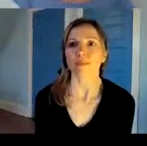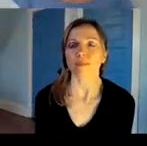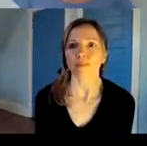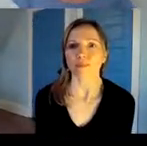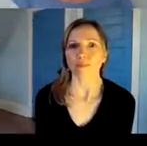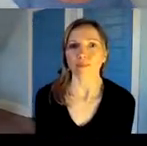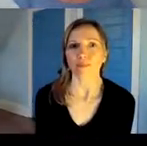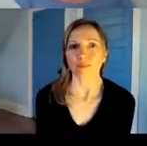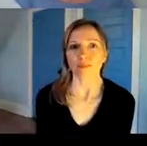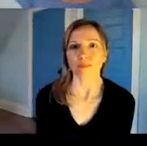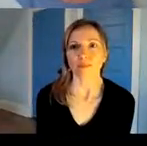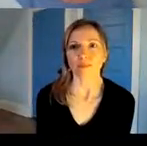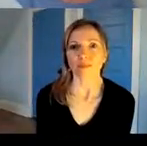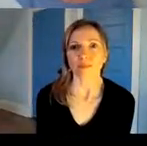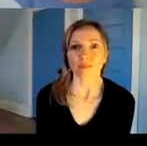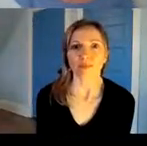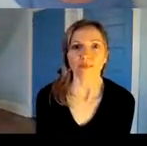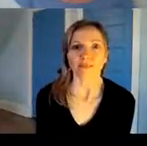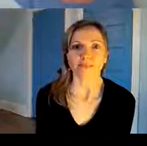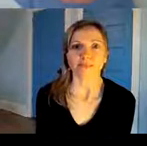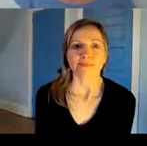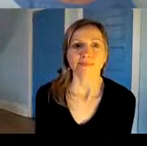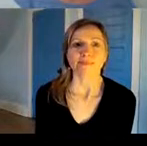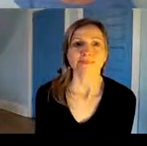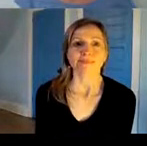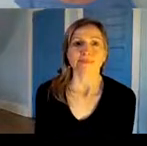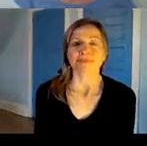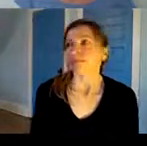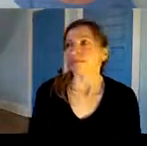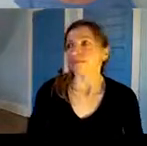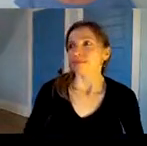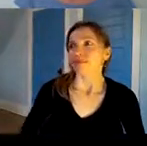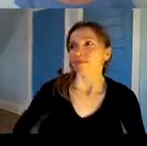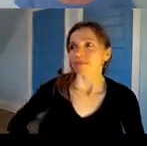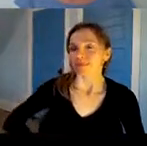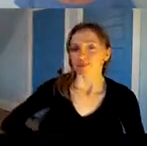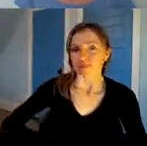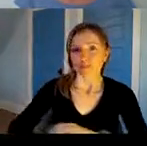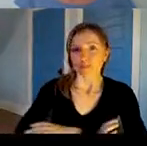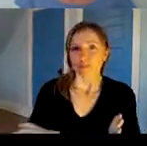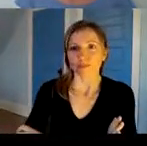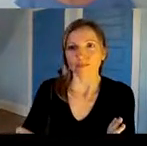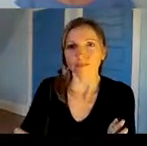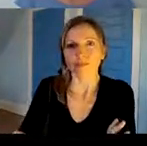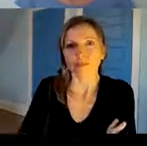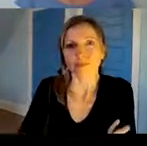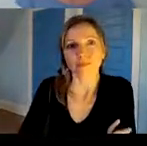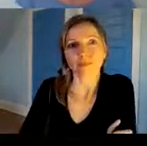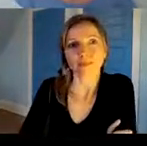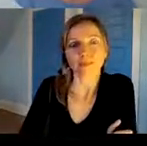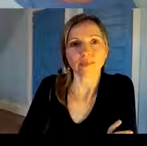as Director of Education at the Toronto Botanical Garden, bringing conservation and sustainability perspective to programs and policies and